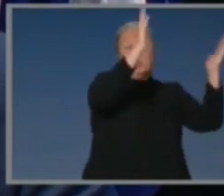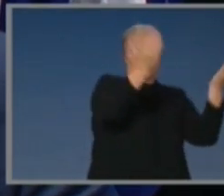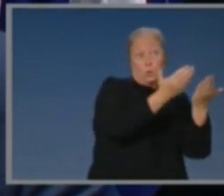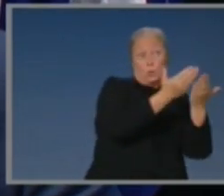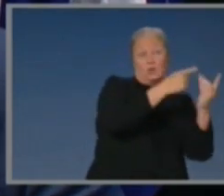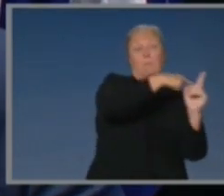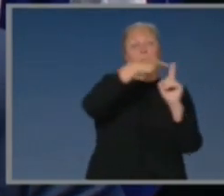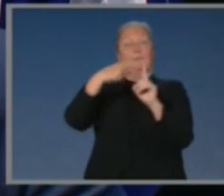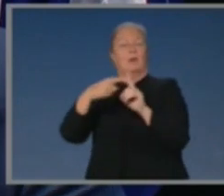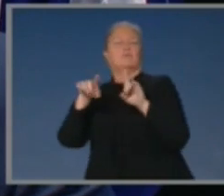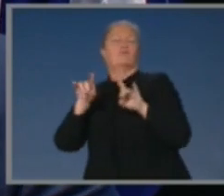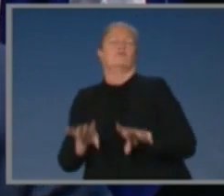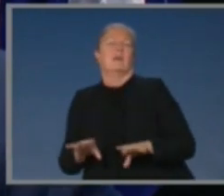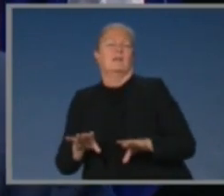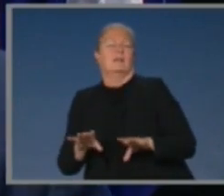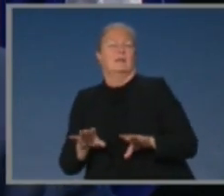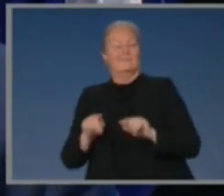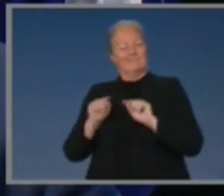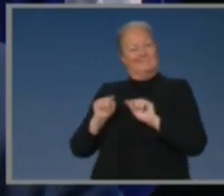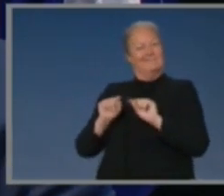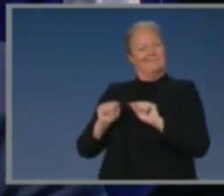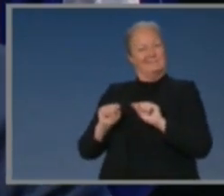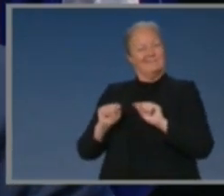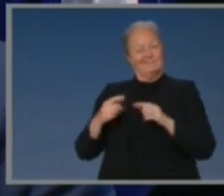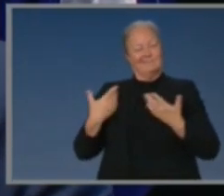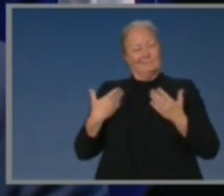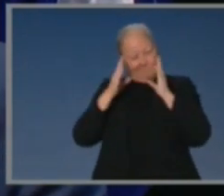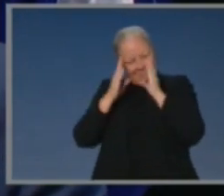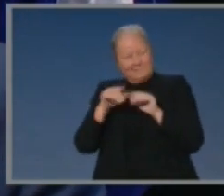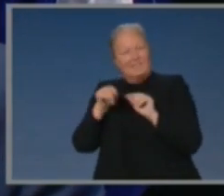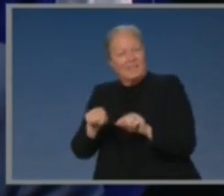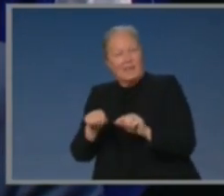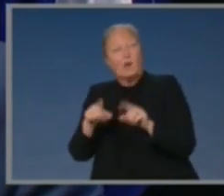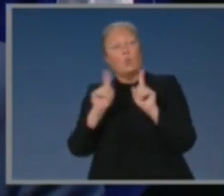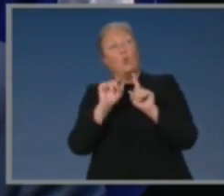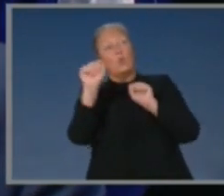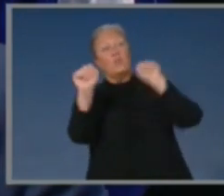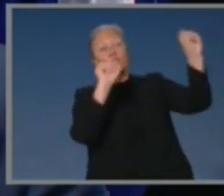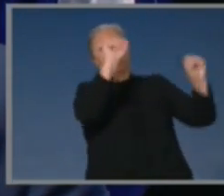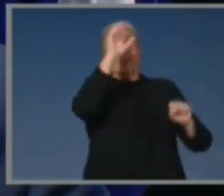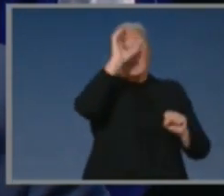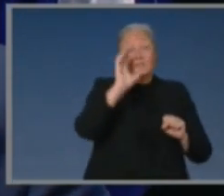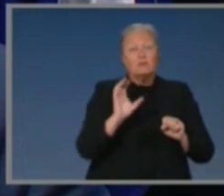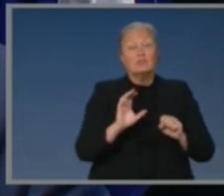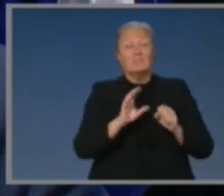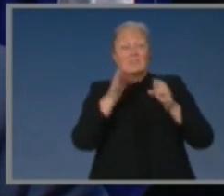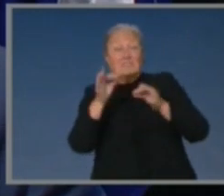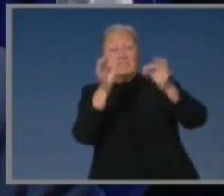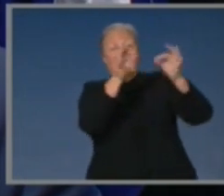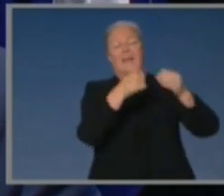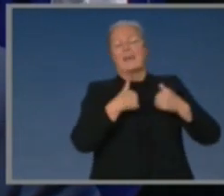So that's where we're focusing our effort. How other nations choose to pursue those issues, I'll leave to